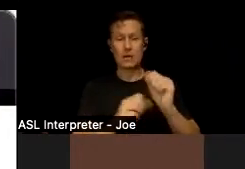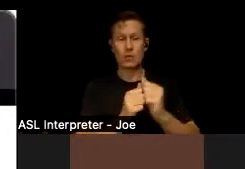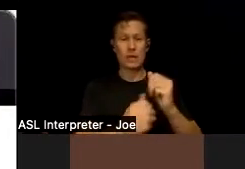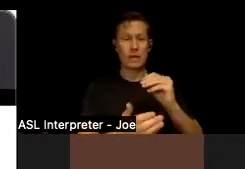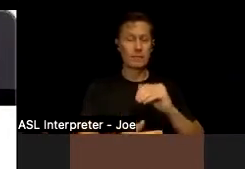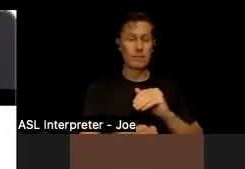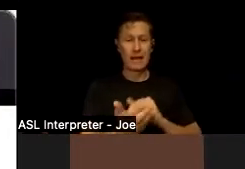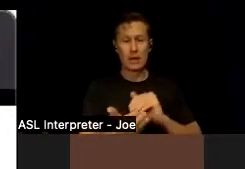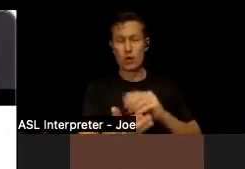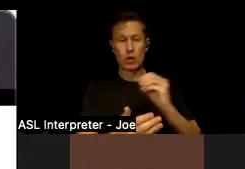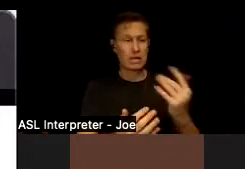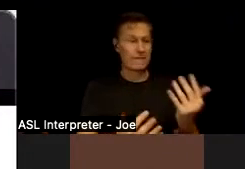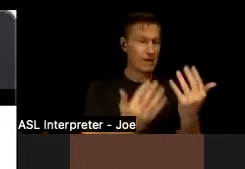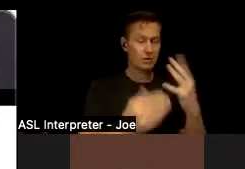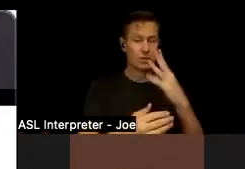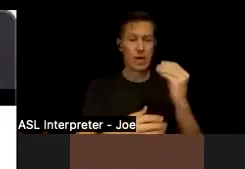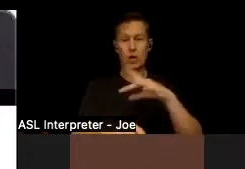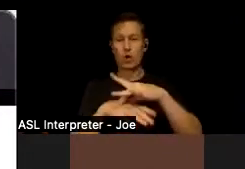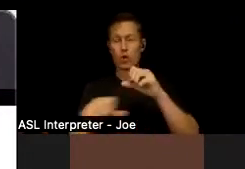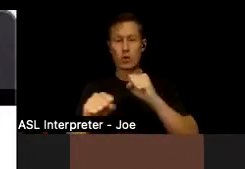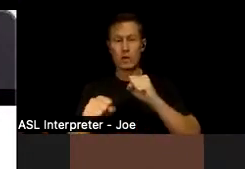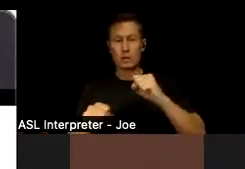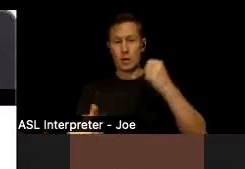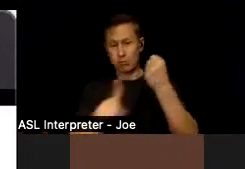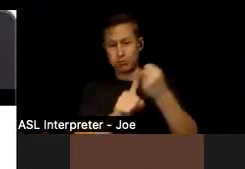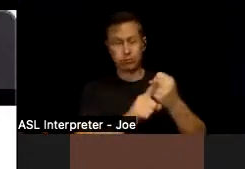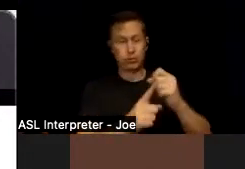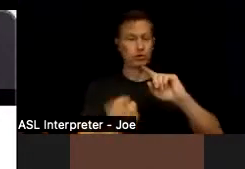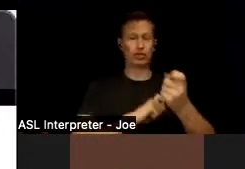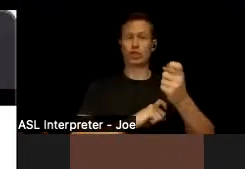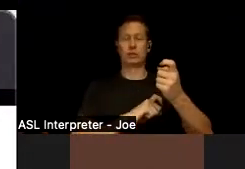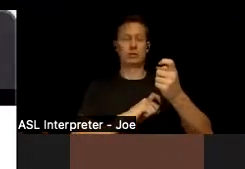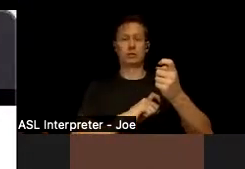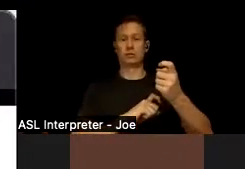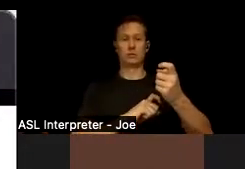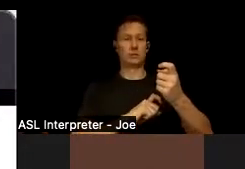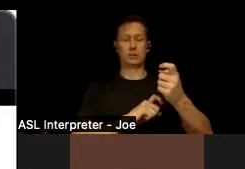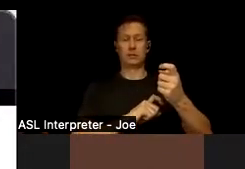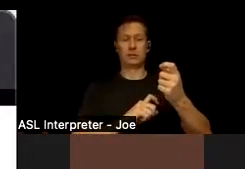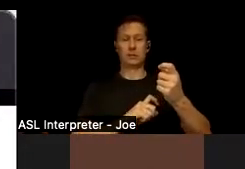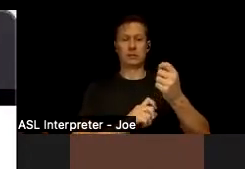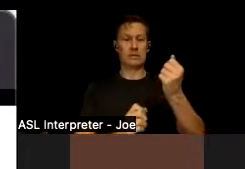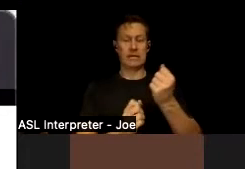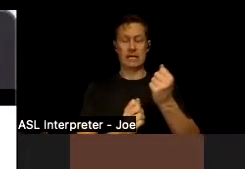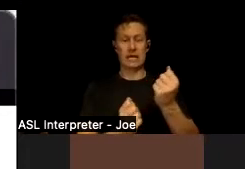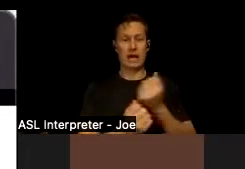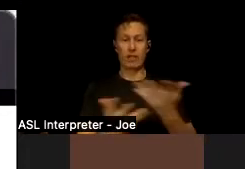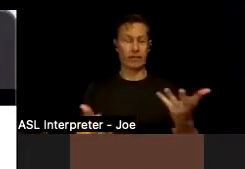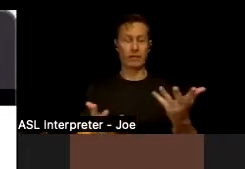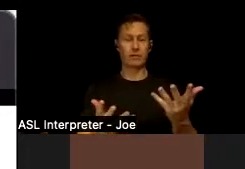fires. And then the earthquake struck and it changed the entire tempo. We were in a two-story building built